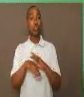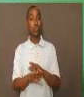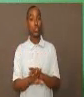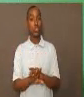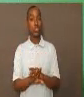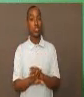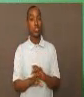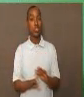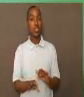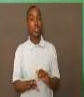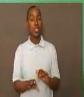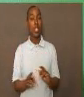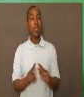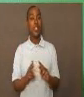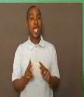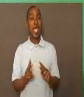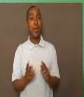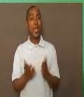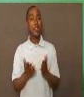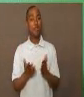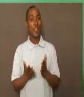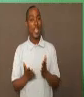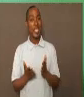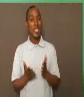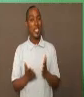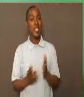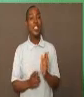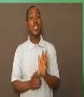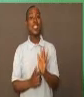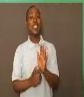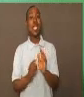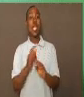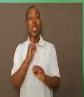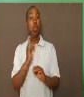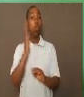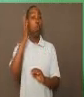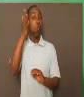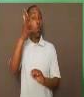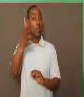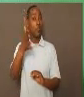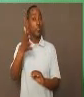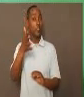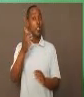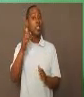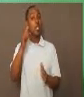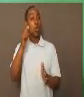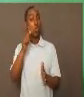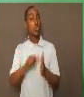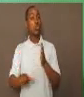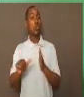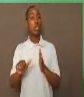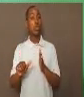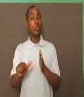It will be an important fuel for the future, as it would use waste product and